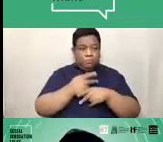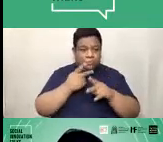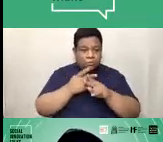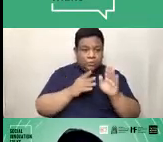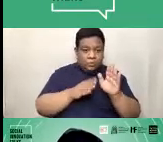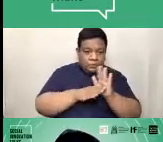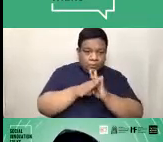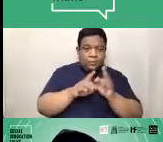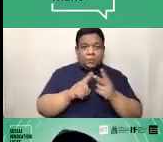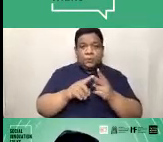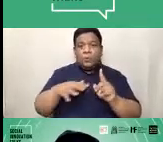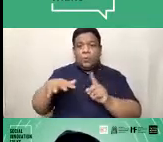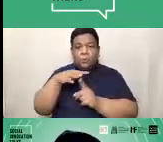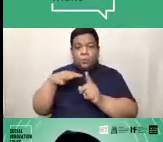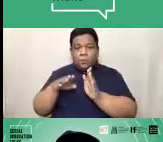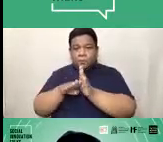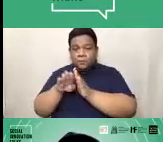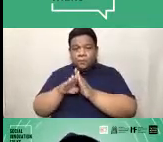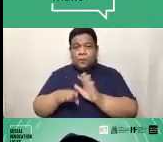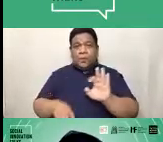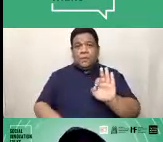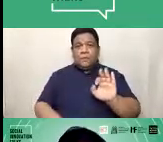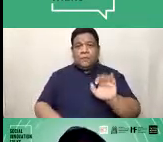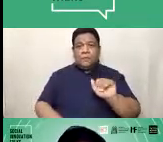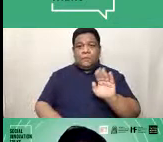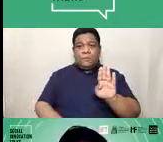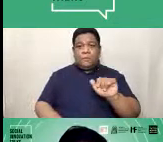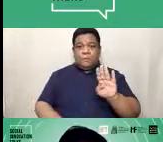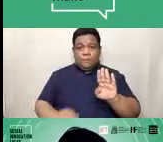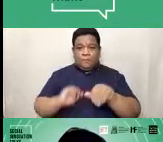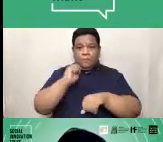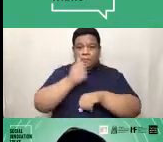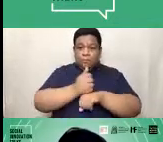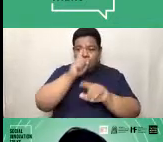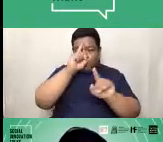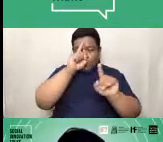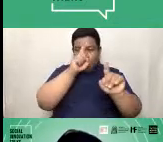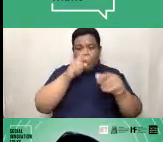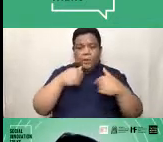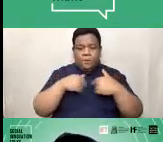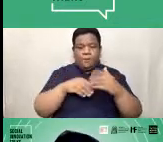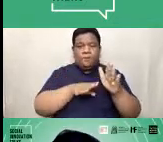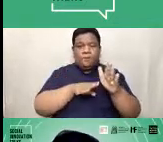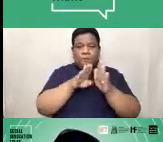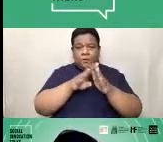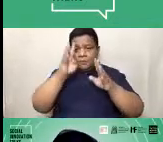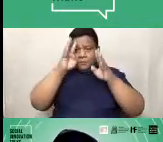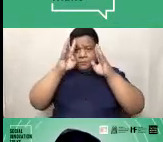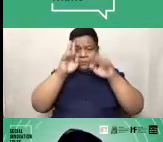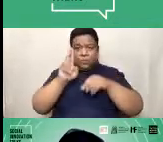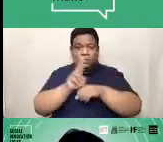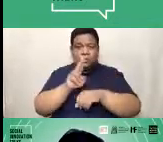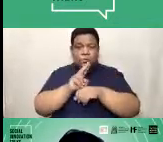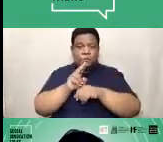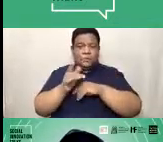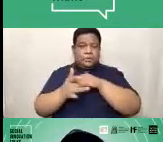development, Fab Labs came about as a goal to promote development and innovation using digital fabrication